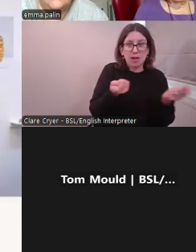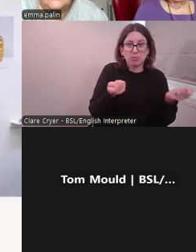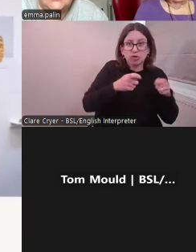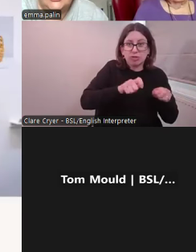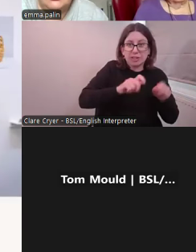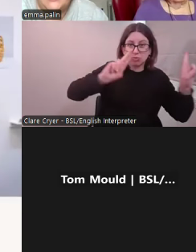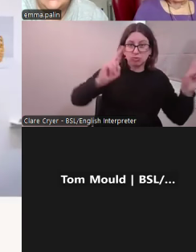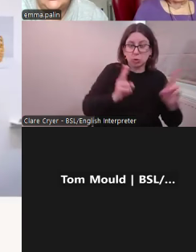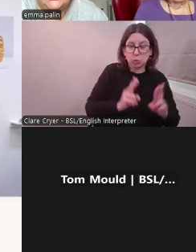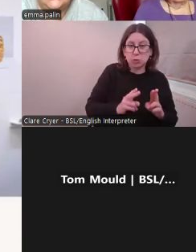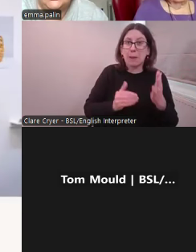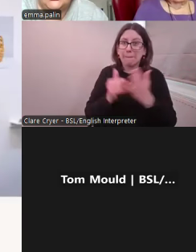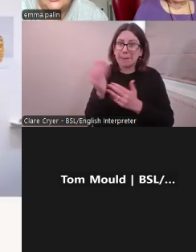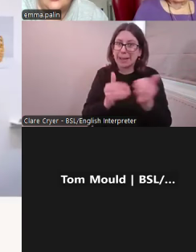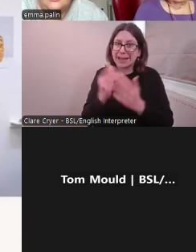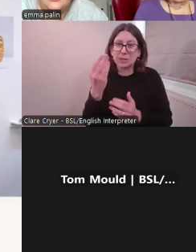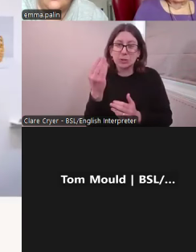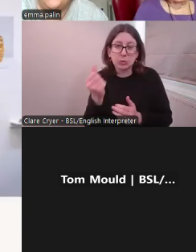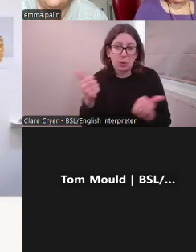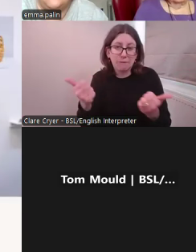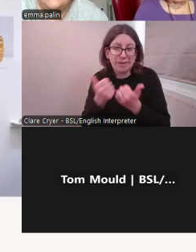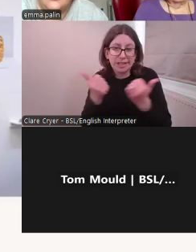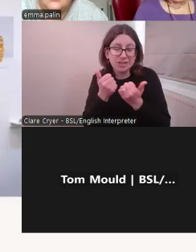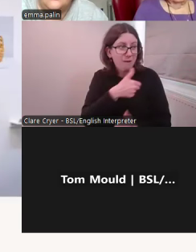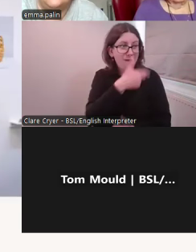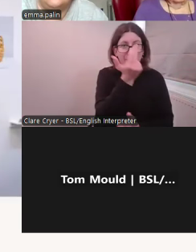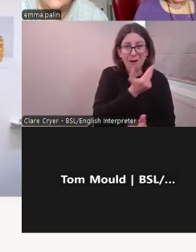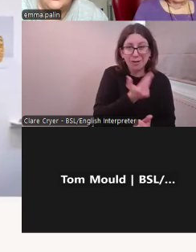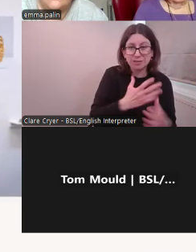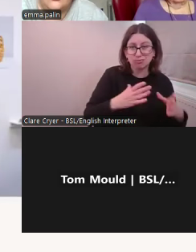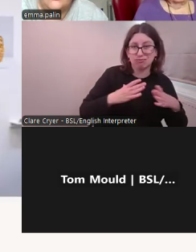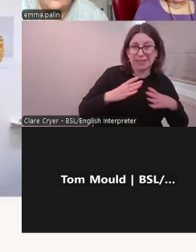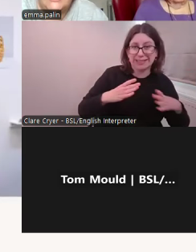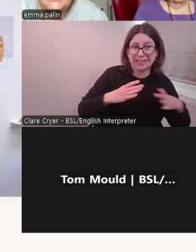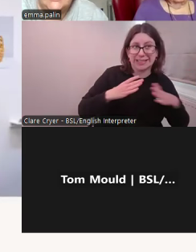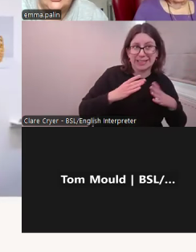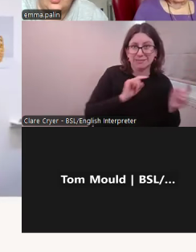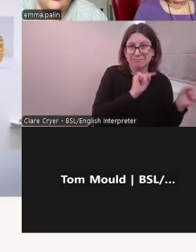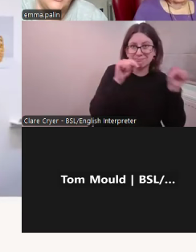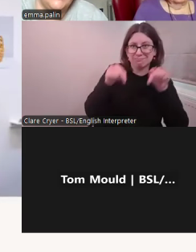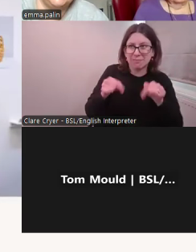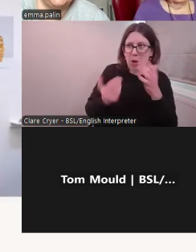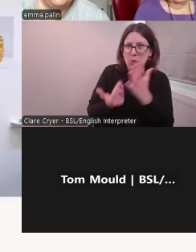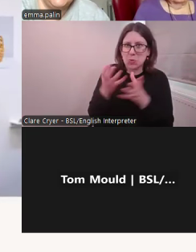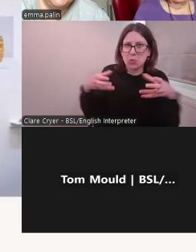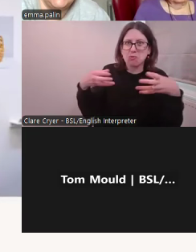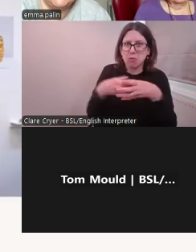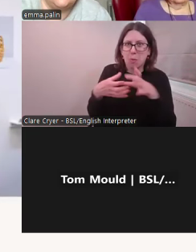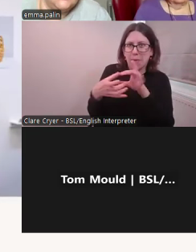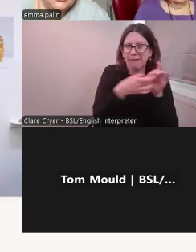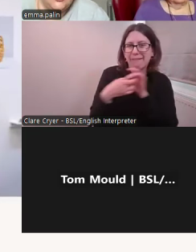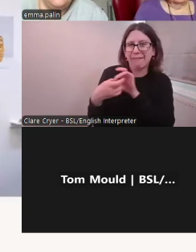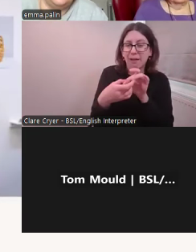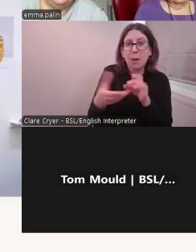and the artists were ready to start working with a new group of residents. So prior to